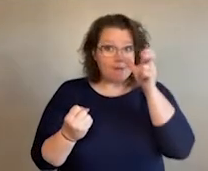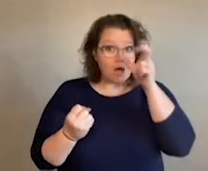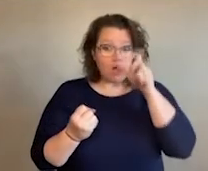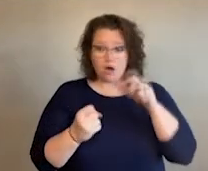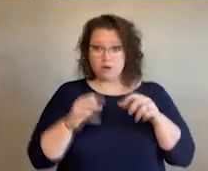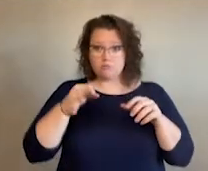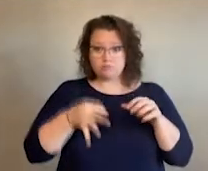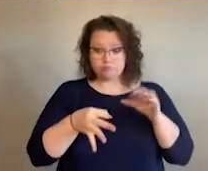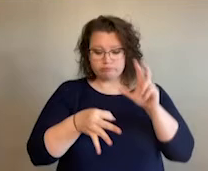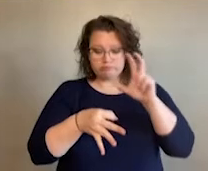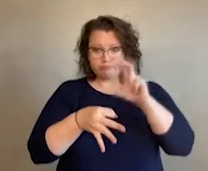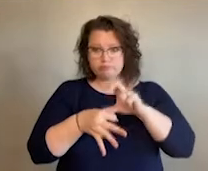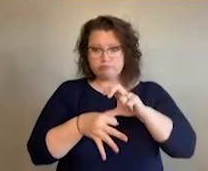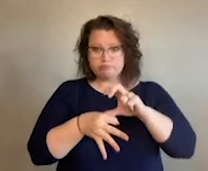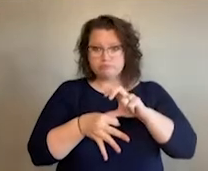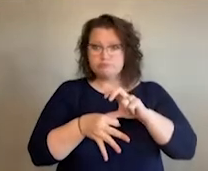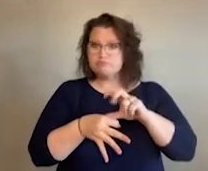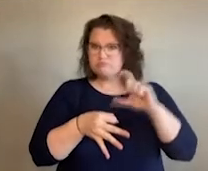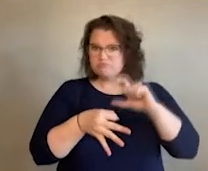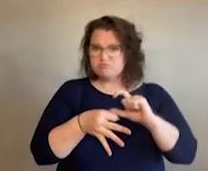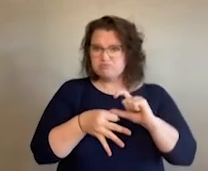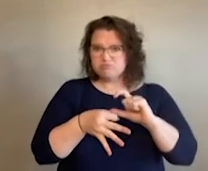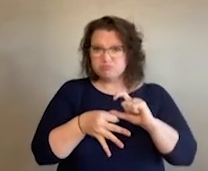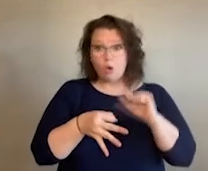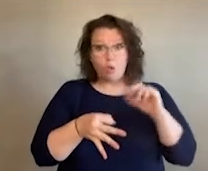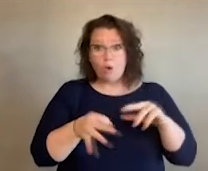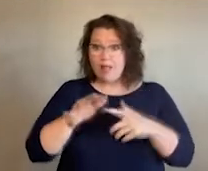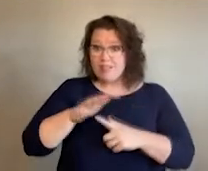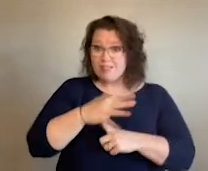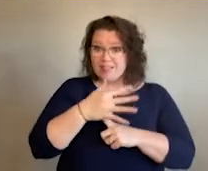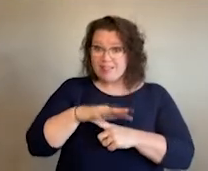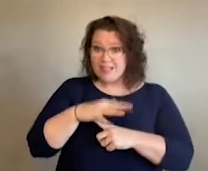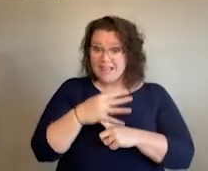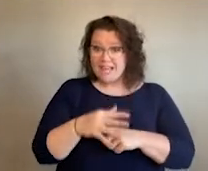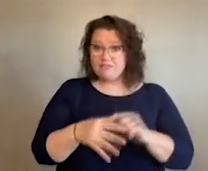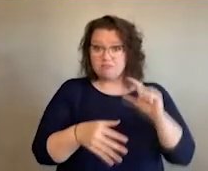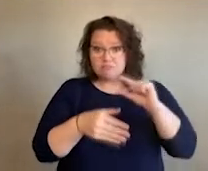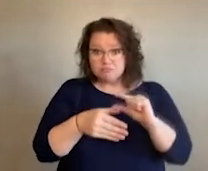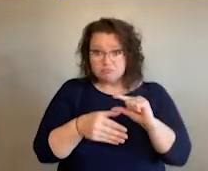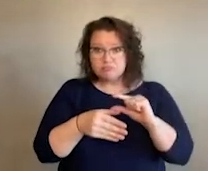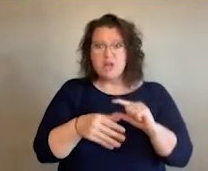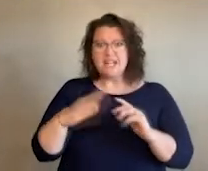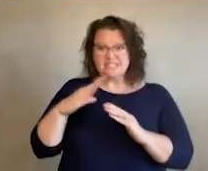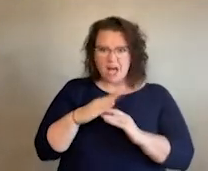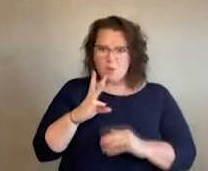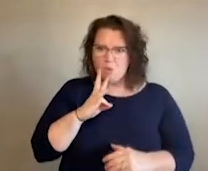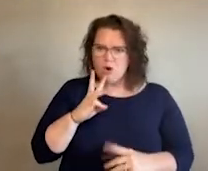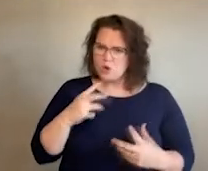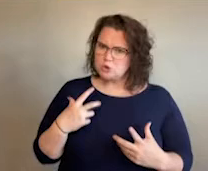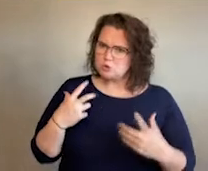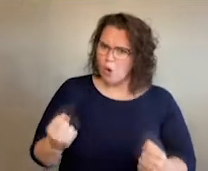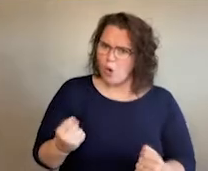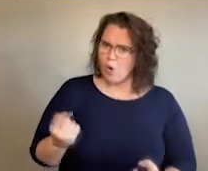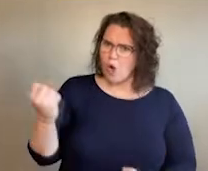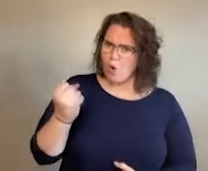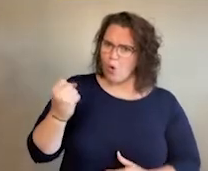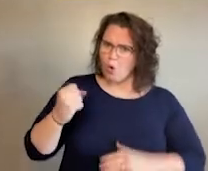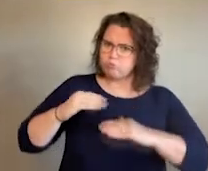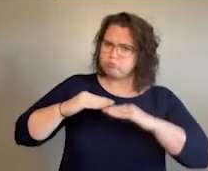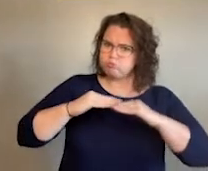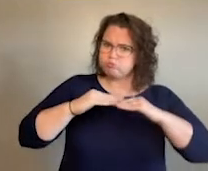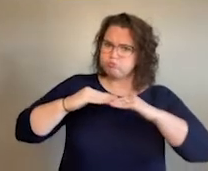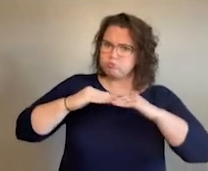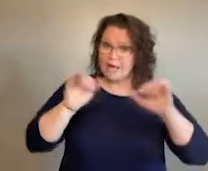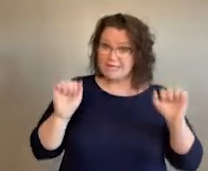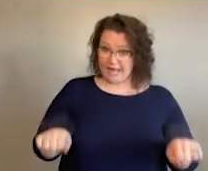bug on water? Or maybe a leaf? Yeah, water is very strong. Let's see how strong it can be.